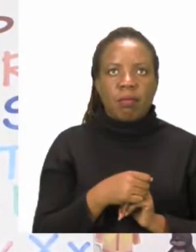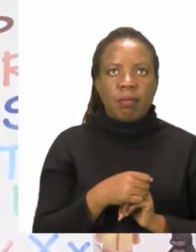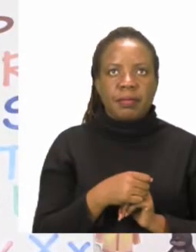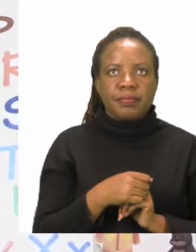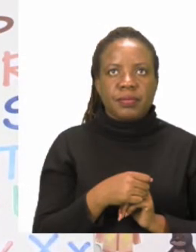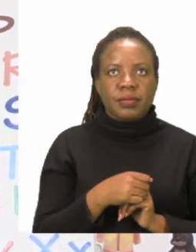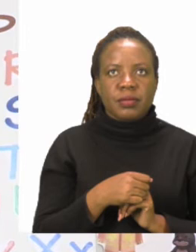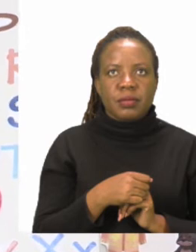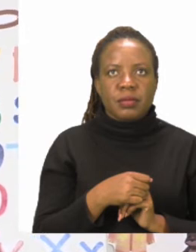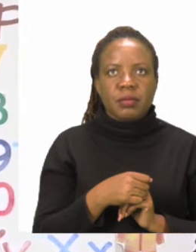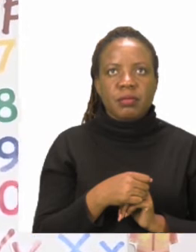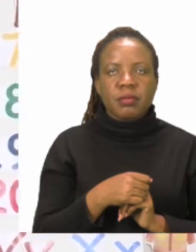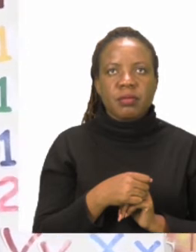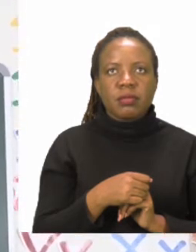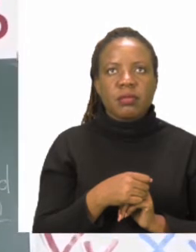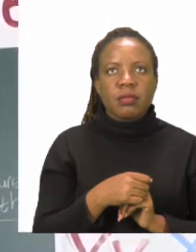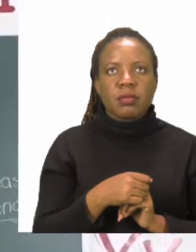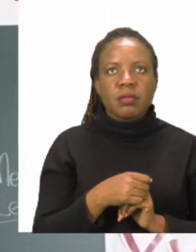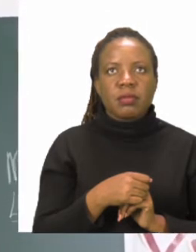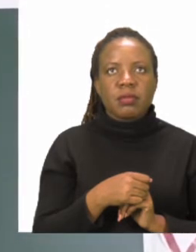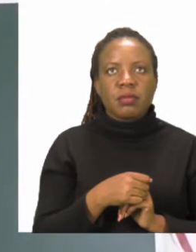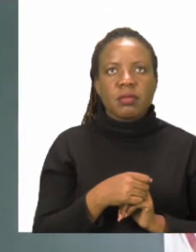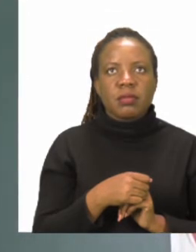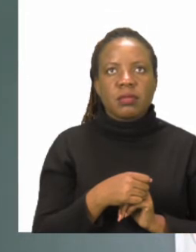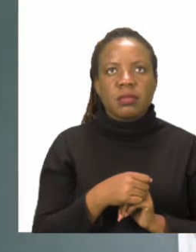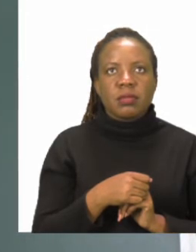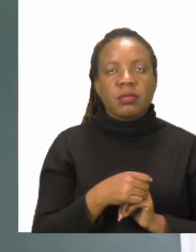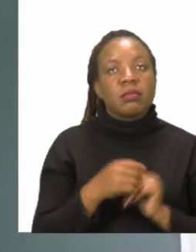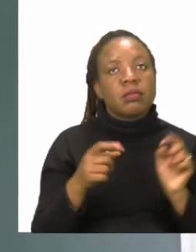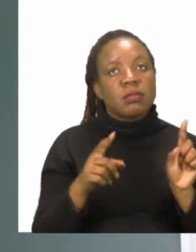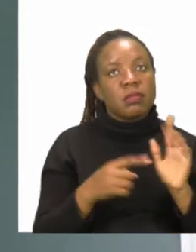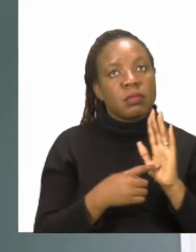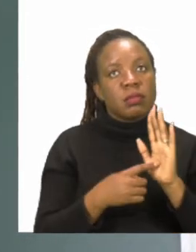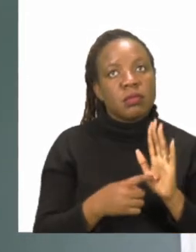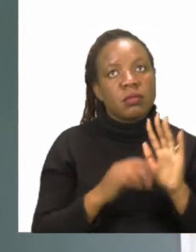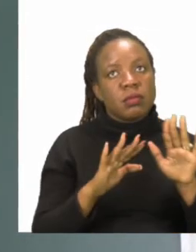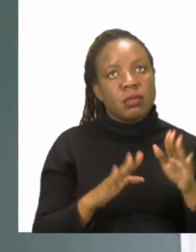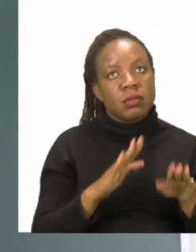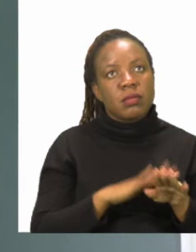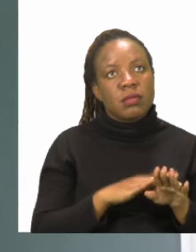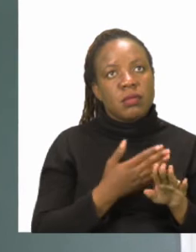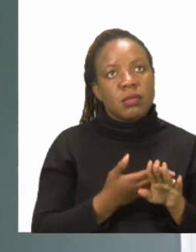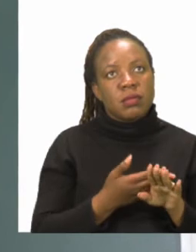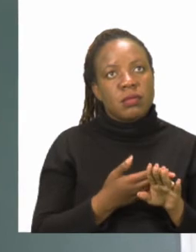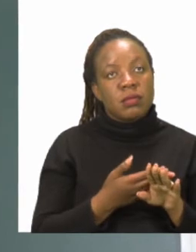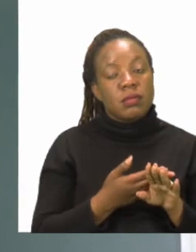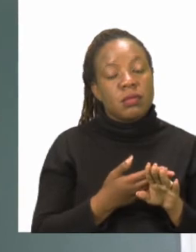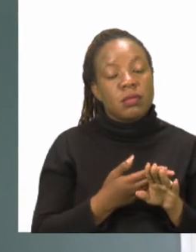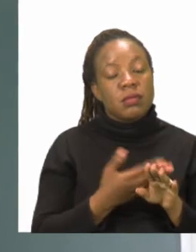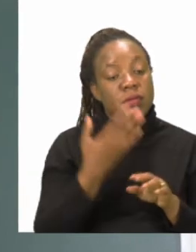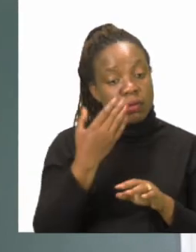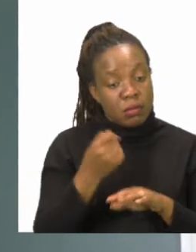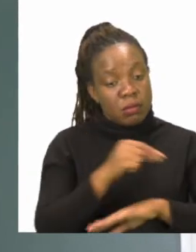is exactly what you are going to do with the rest of the objects. Now, first you will see I have a